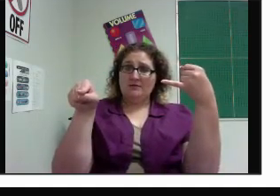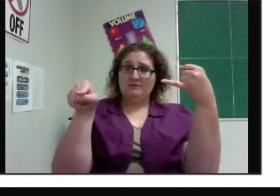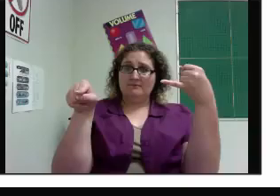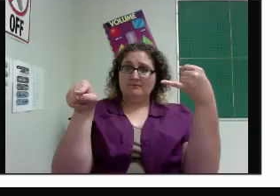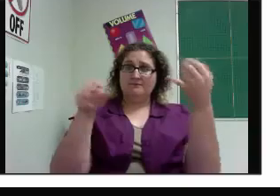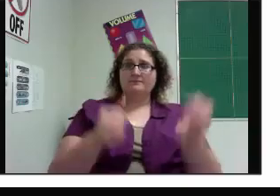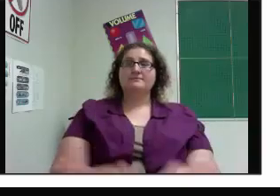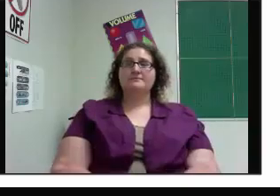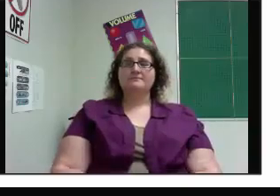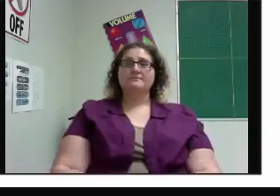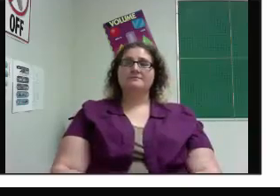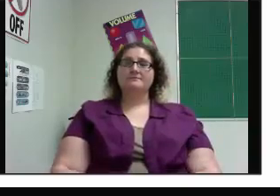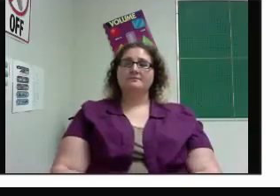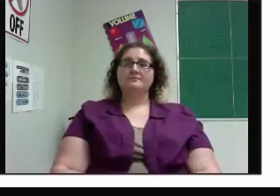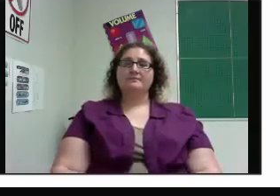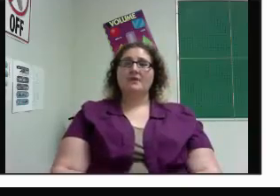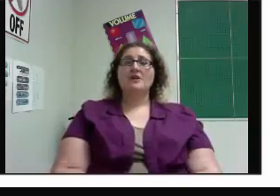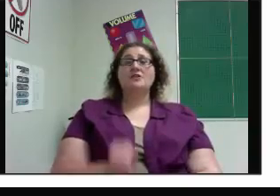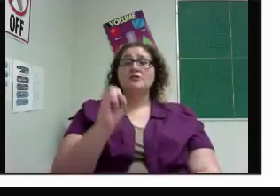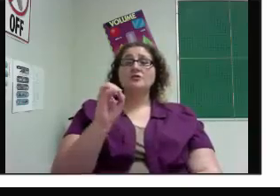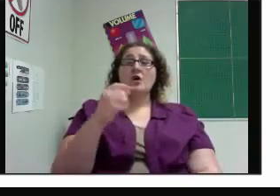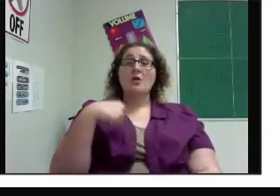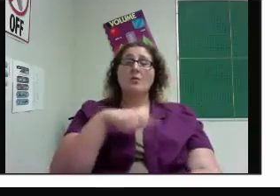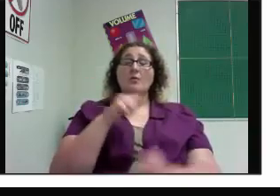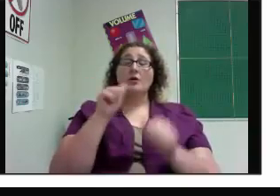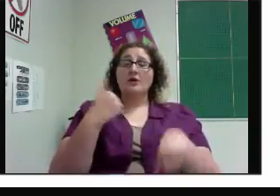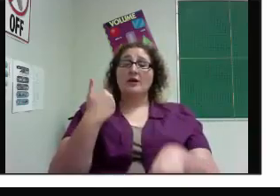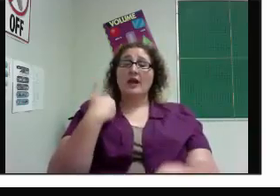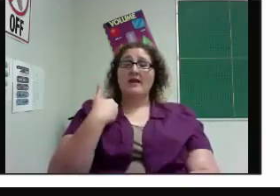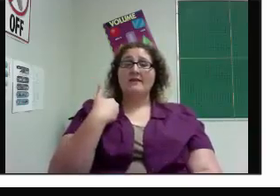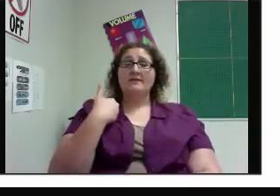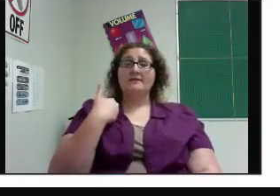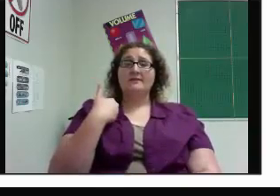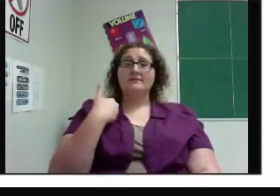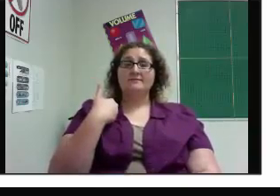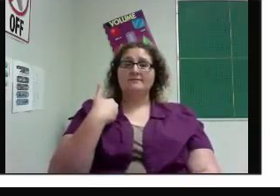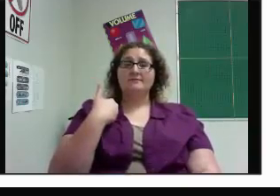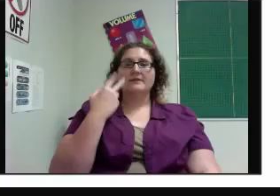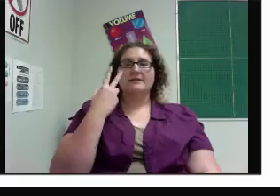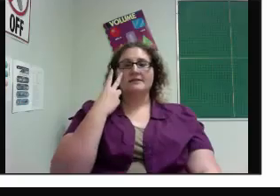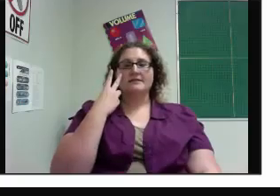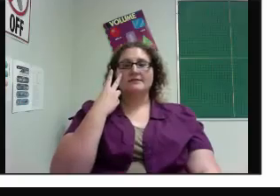The next one says, name 3 collinear points.